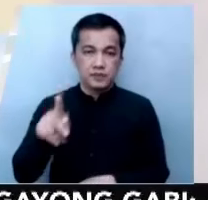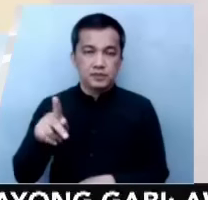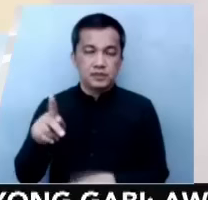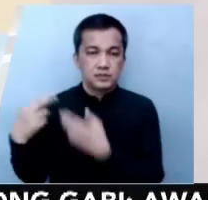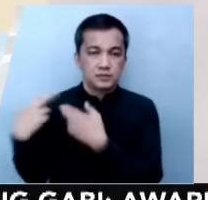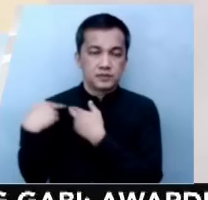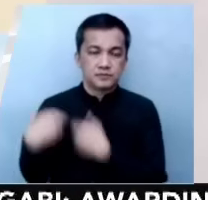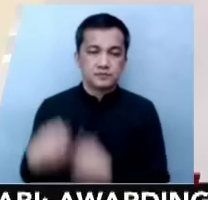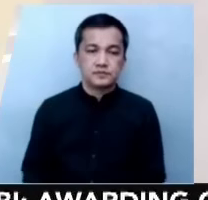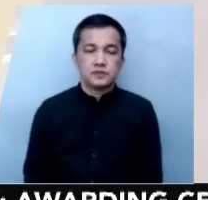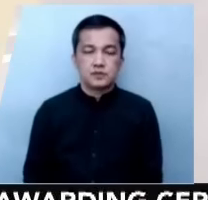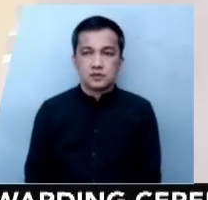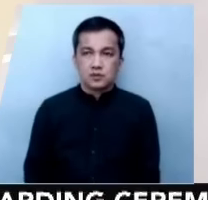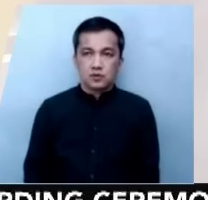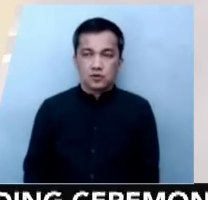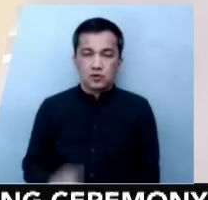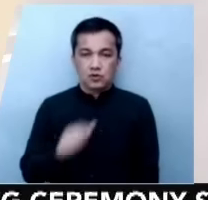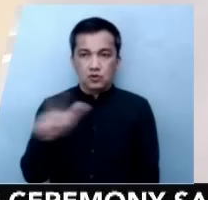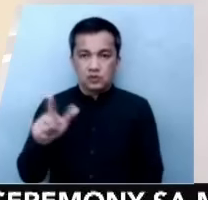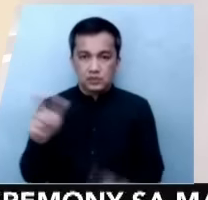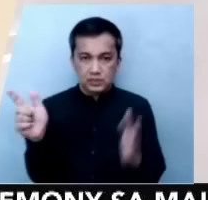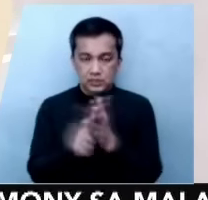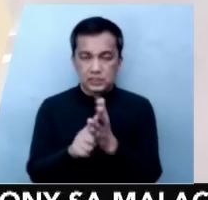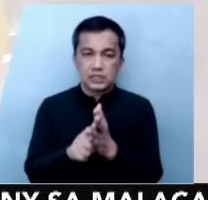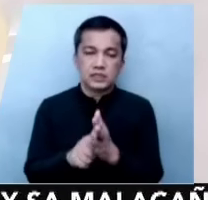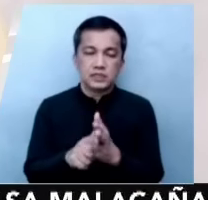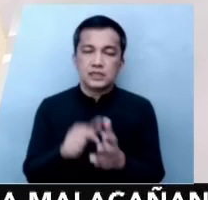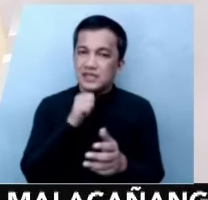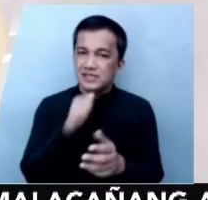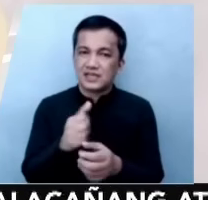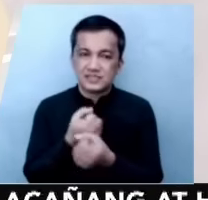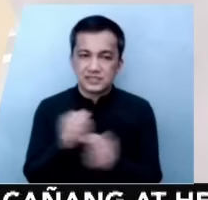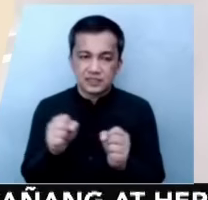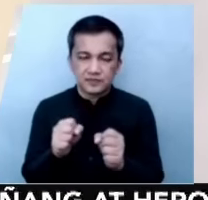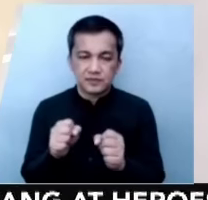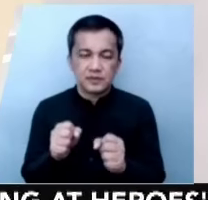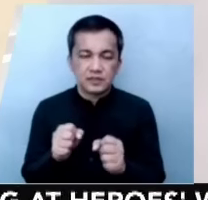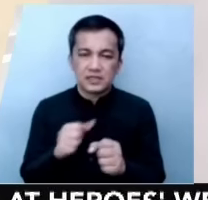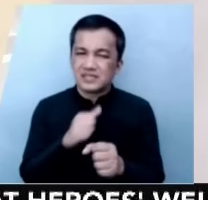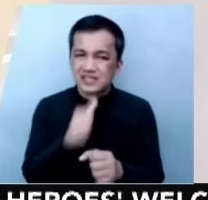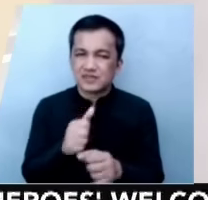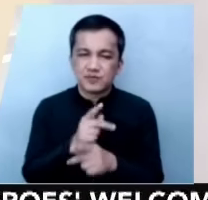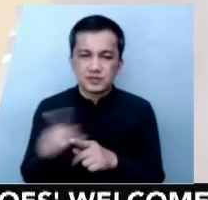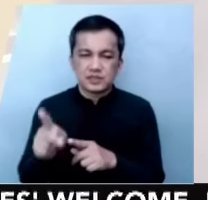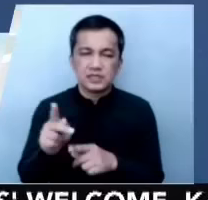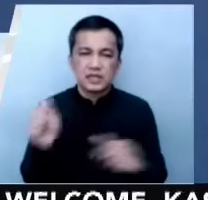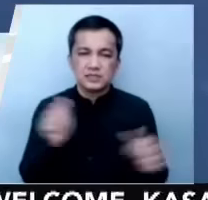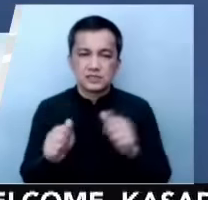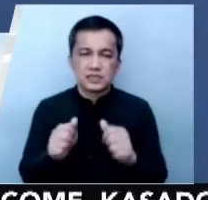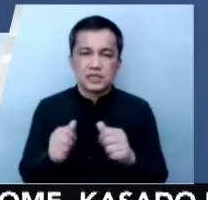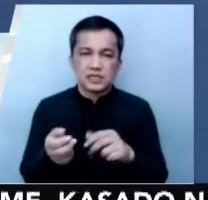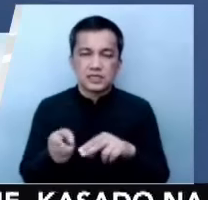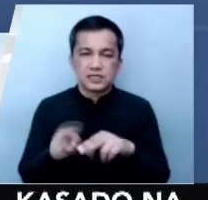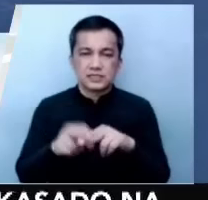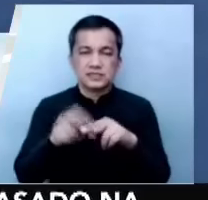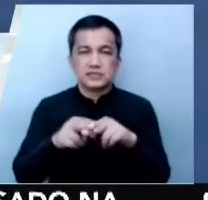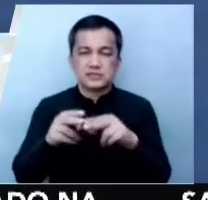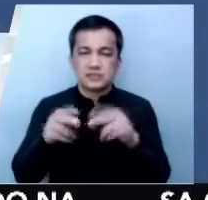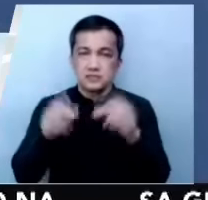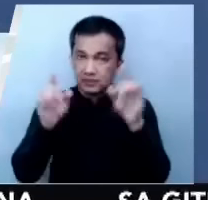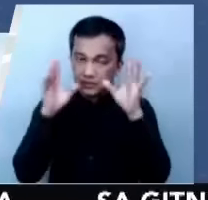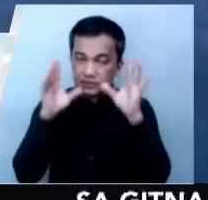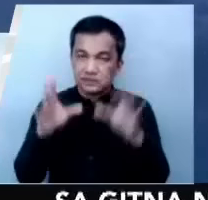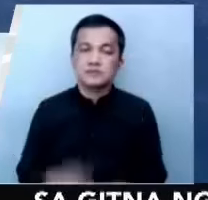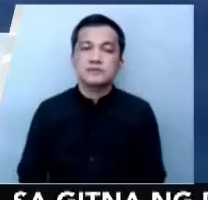illegal, unsafe, and unprofessional actions increase the risk for any untoward incident. We have our partners